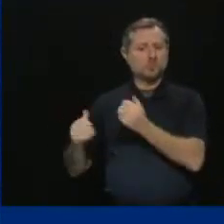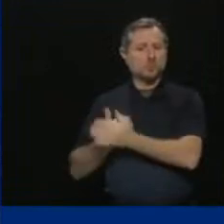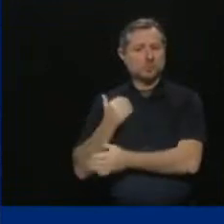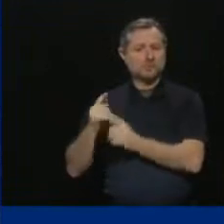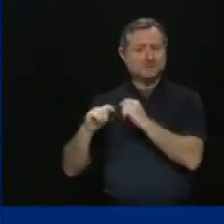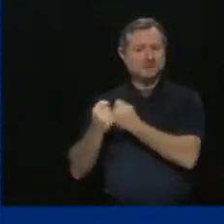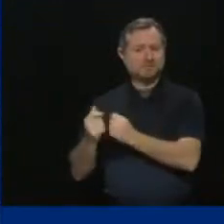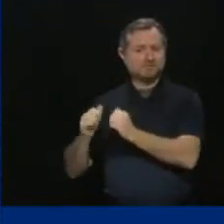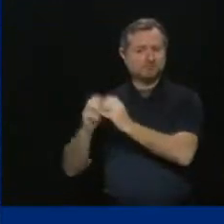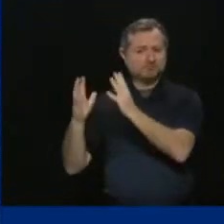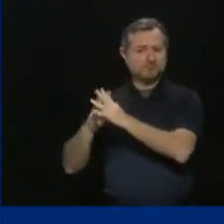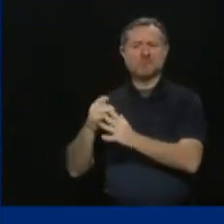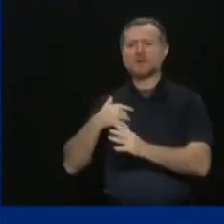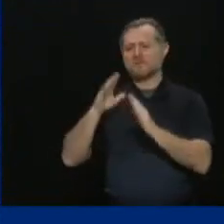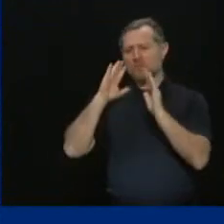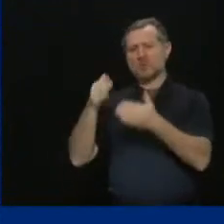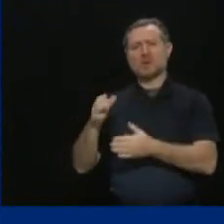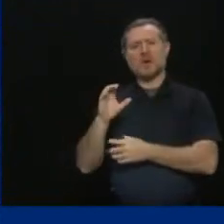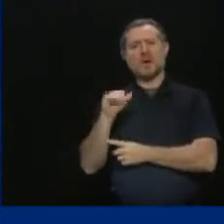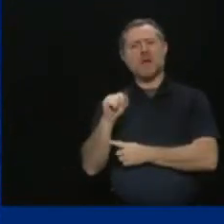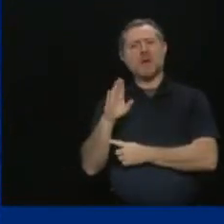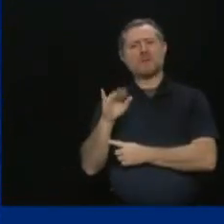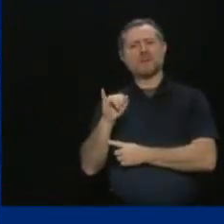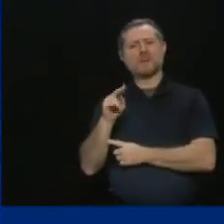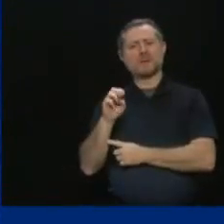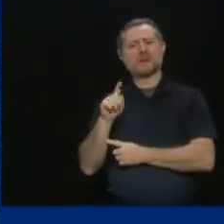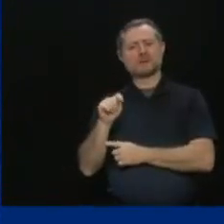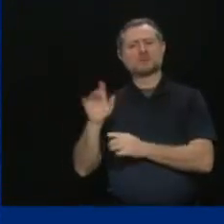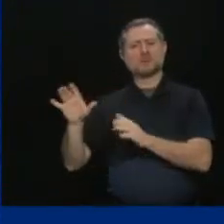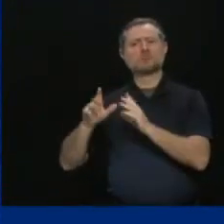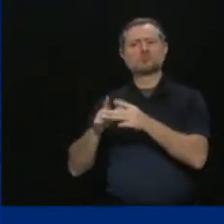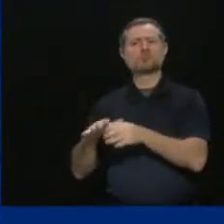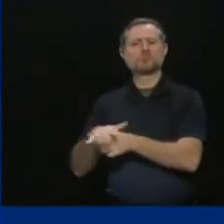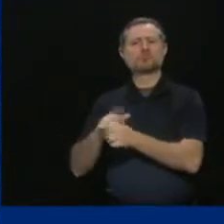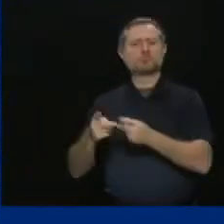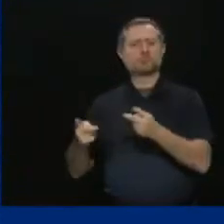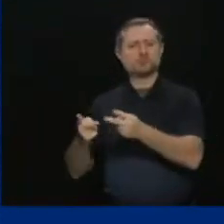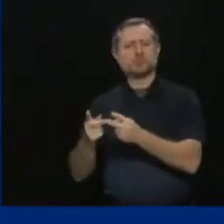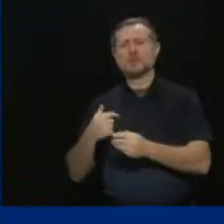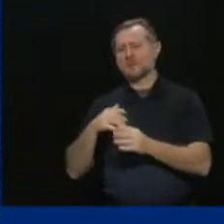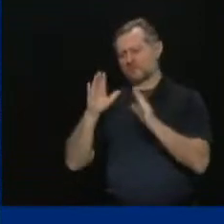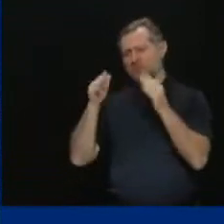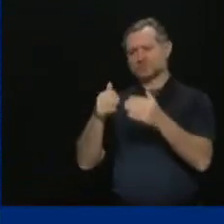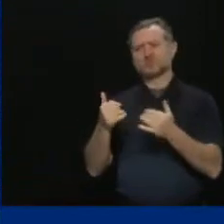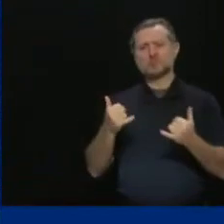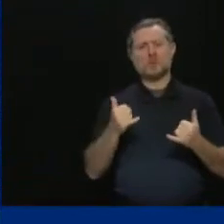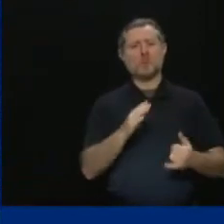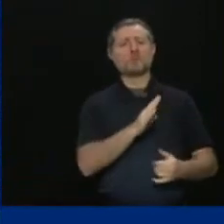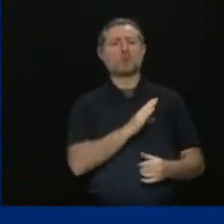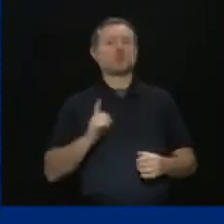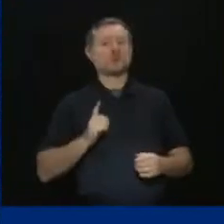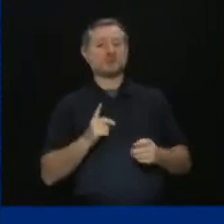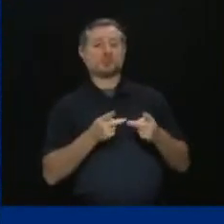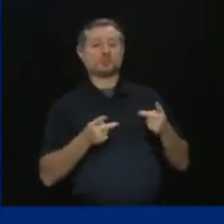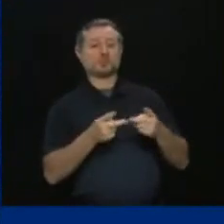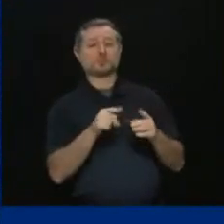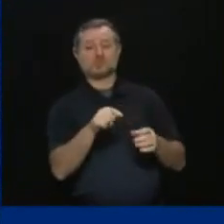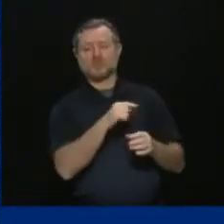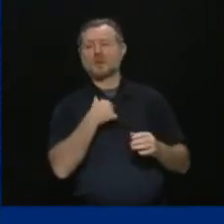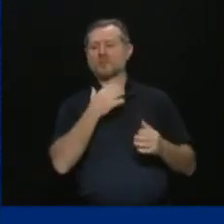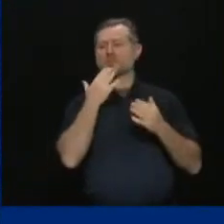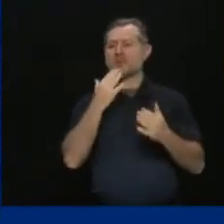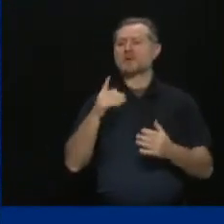cabinet positions and other positions, I'm shifting my attention to board positions now. So I thank him for his service.